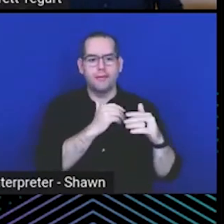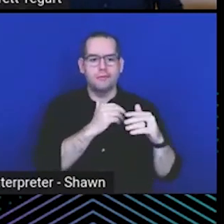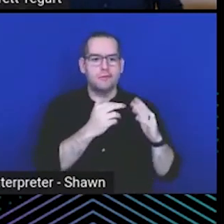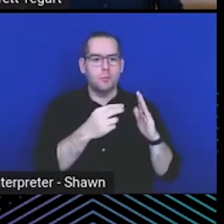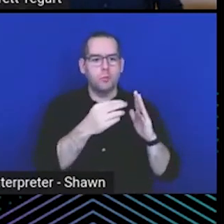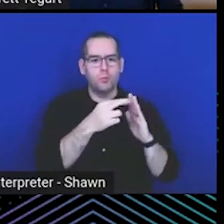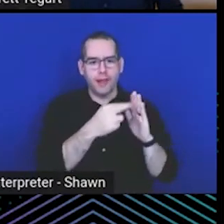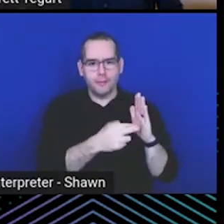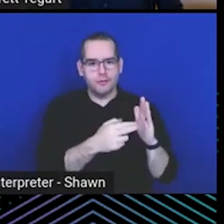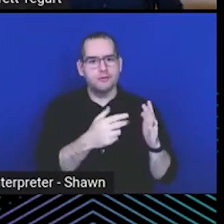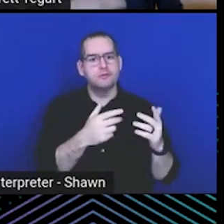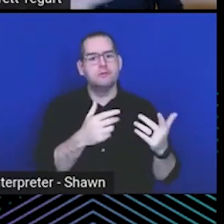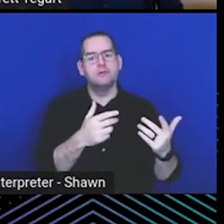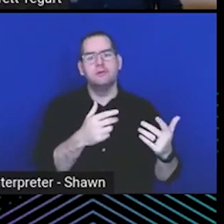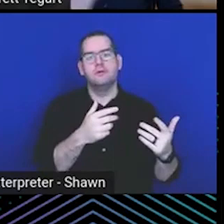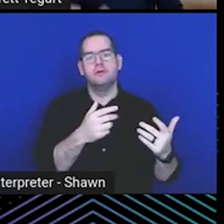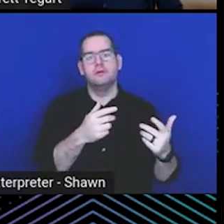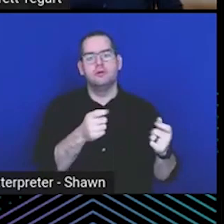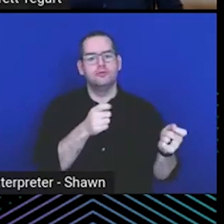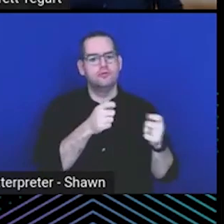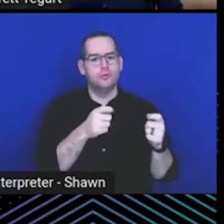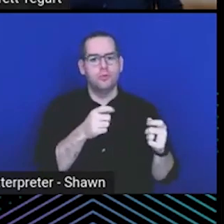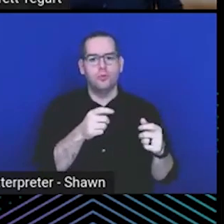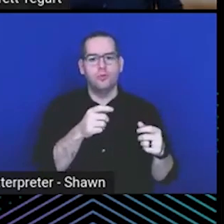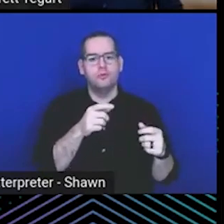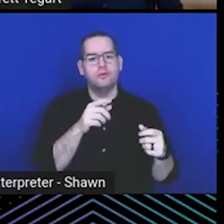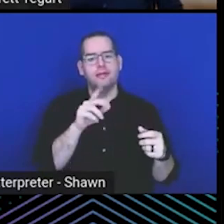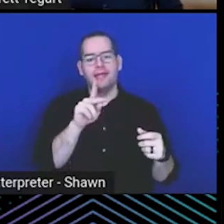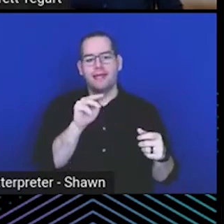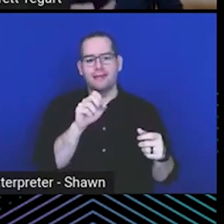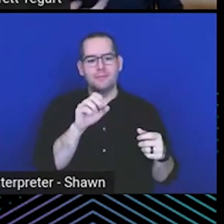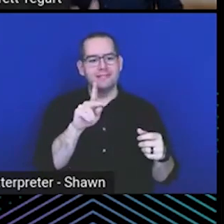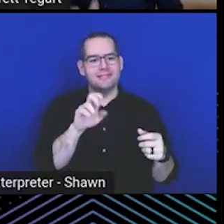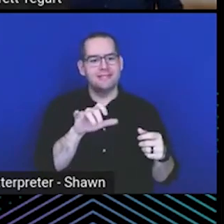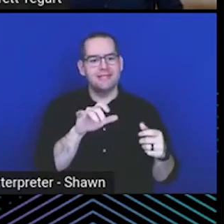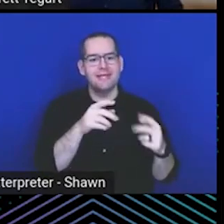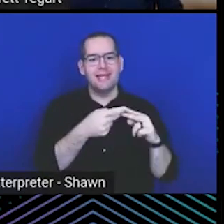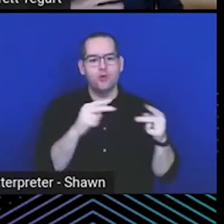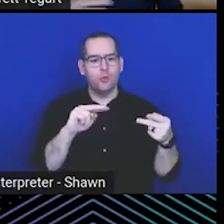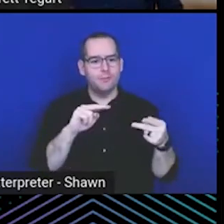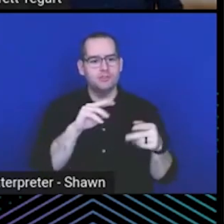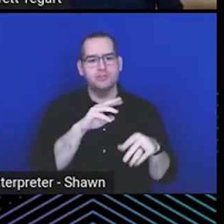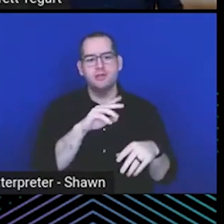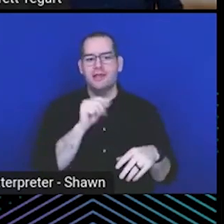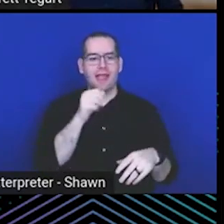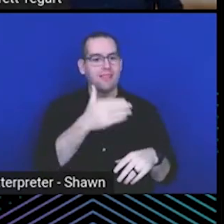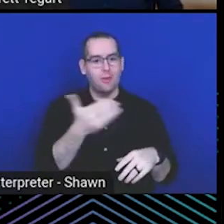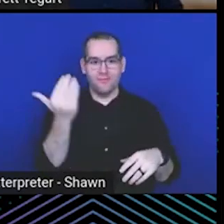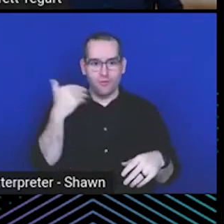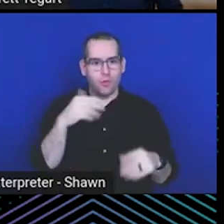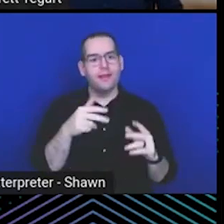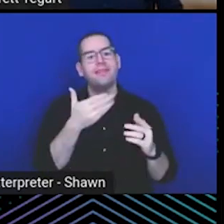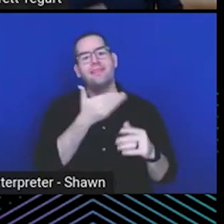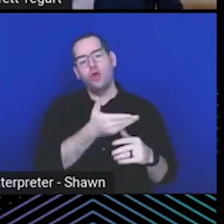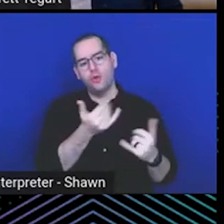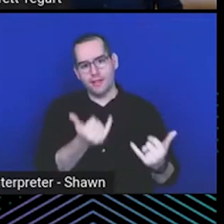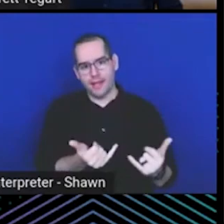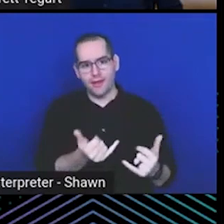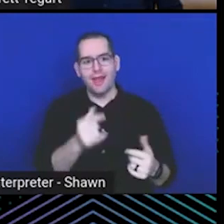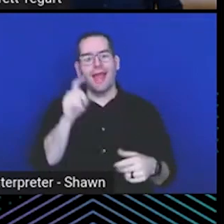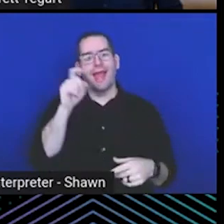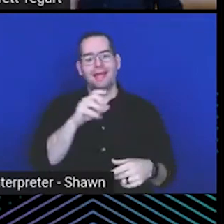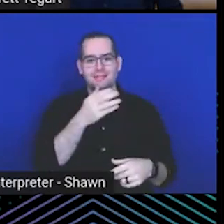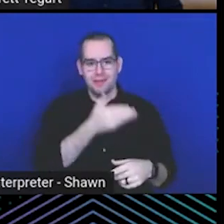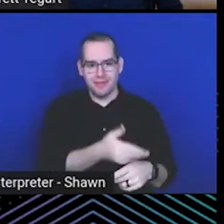control interface, say we implemented the KMS key encryption on that SQS module. It wasn't there before, it's there now, it has to be